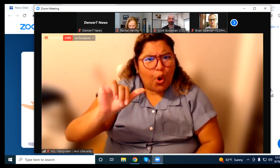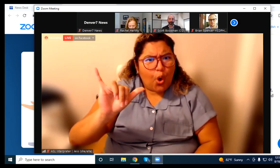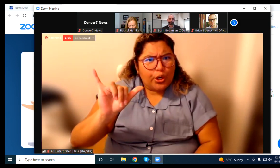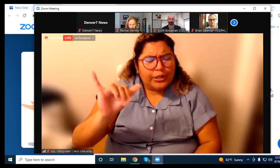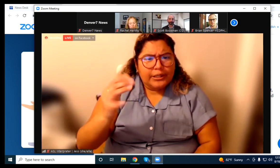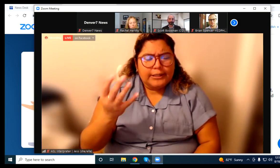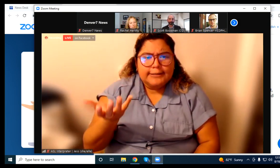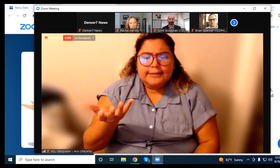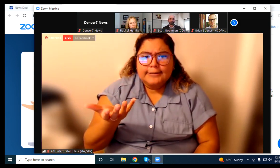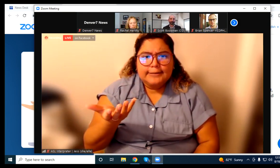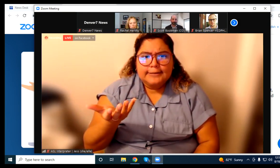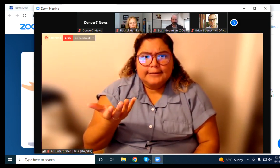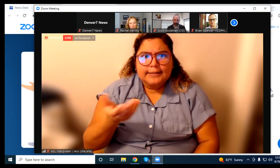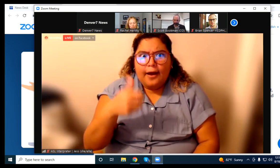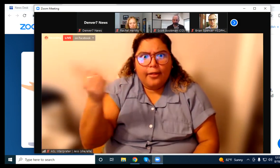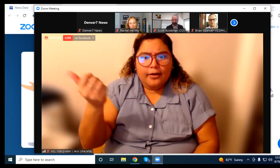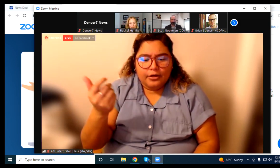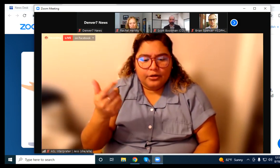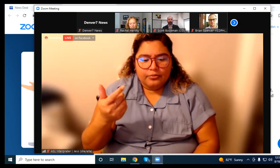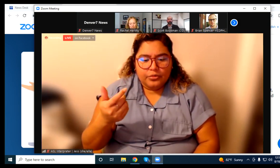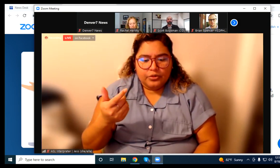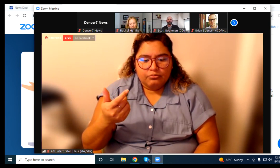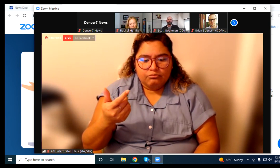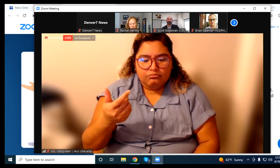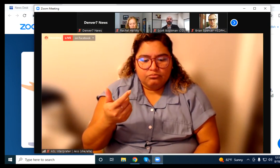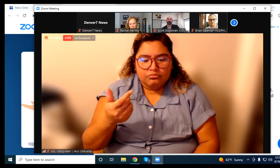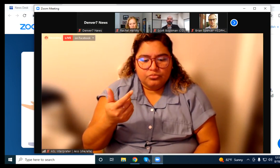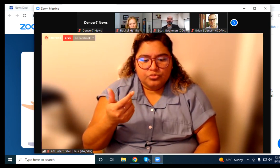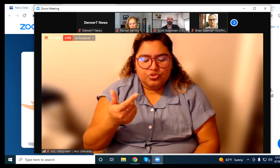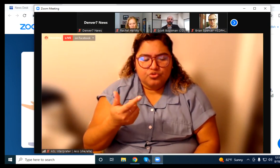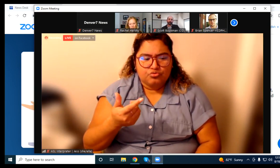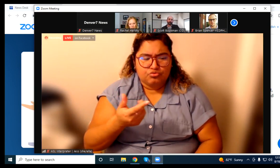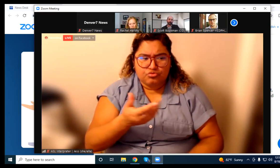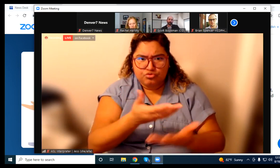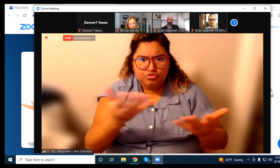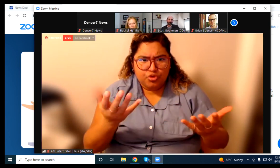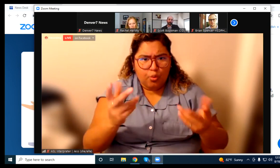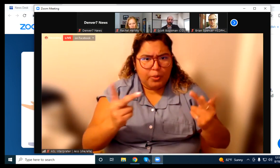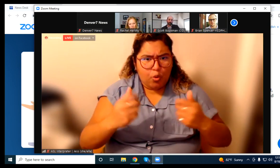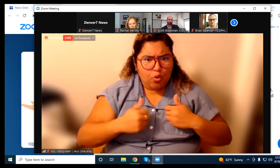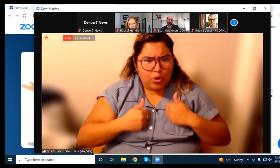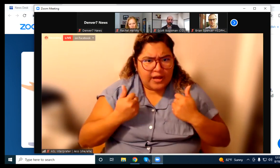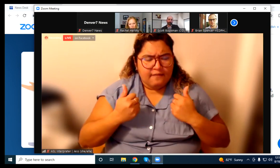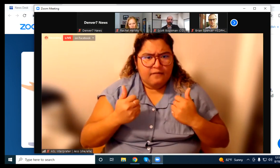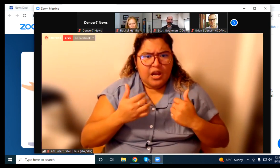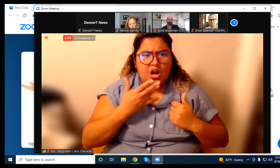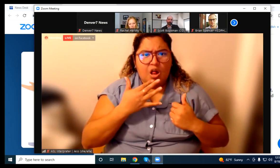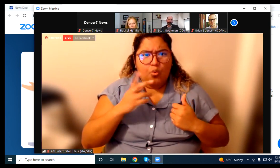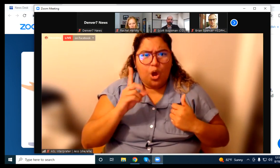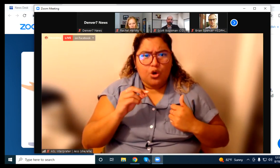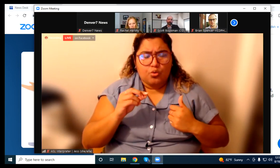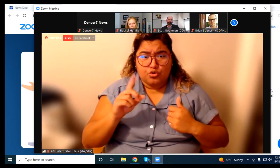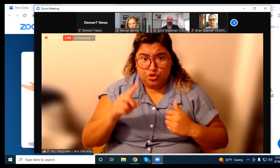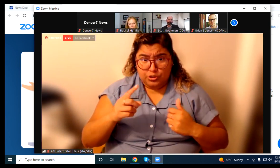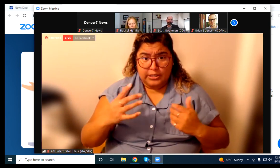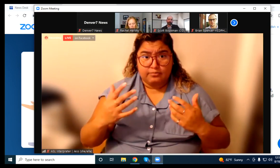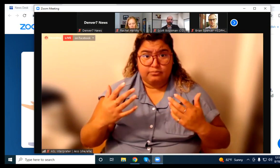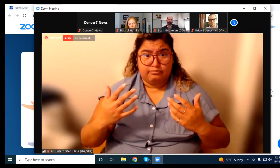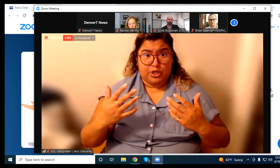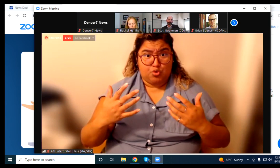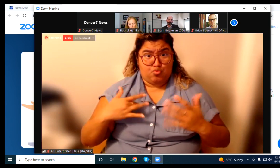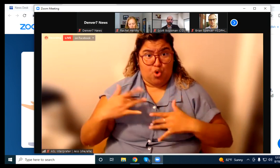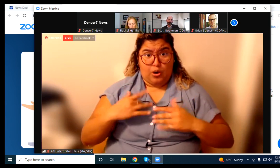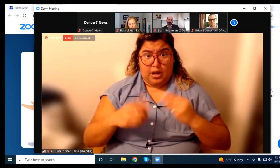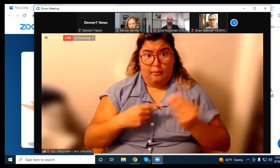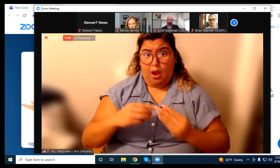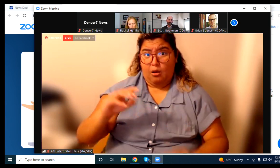What would you say to your average Coloradan about how worried they should be about monkeypox arriving? And we're